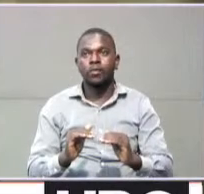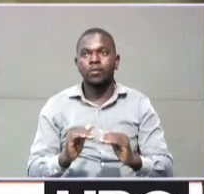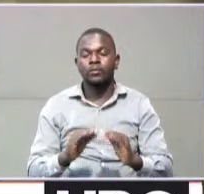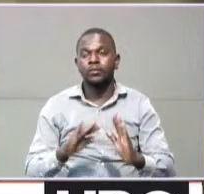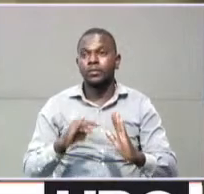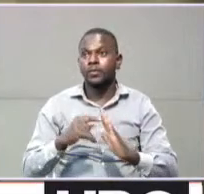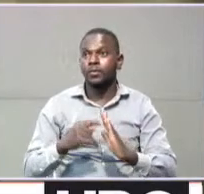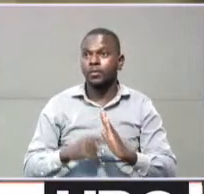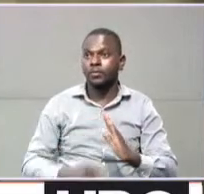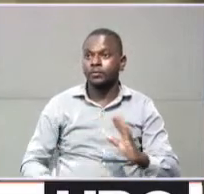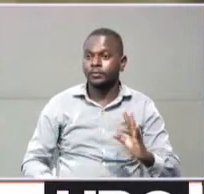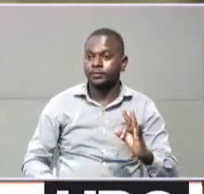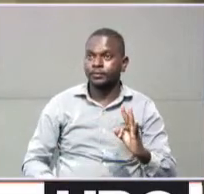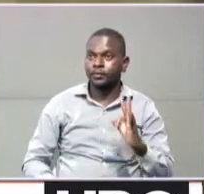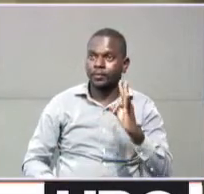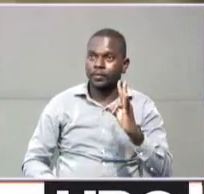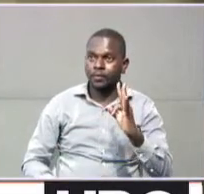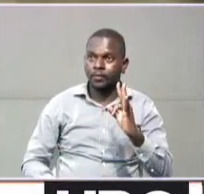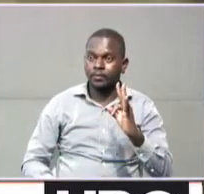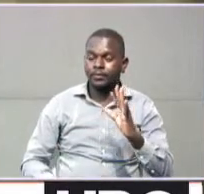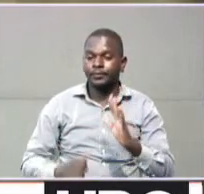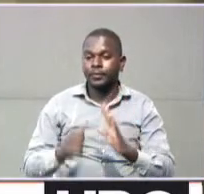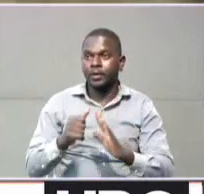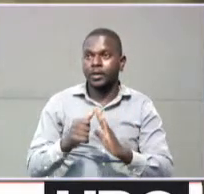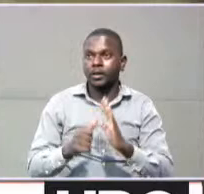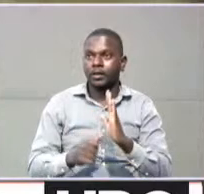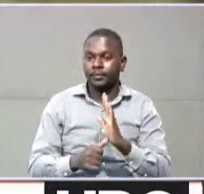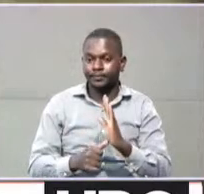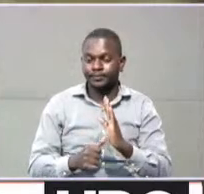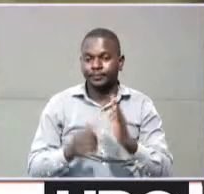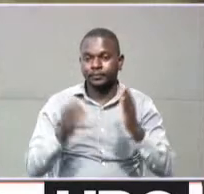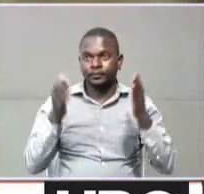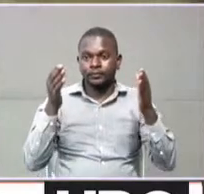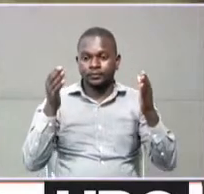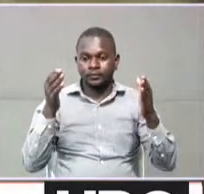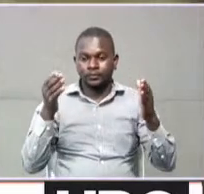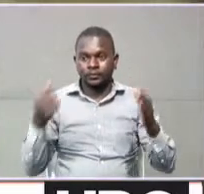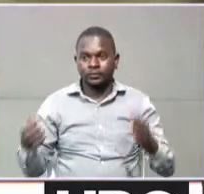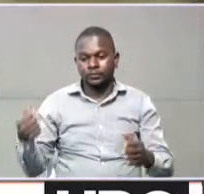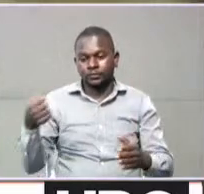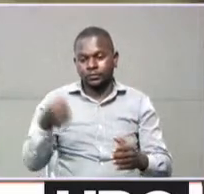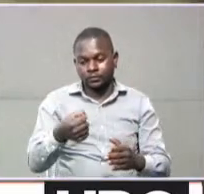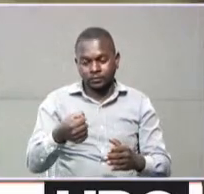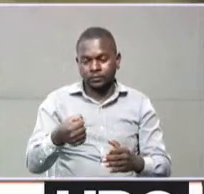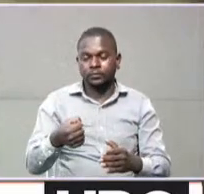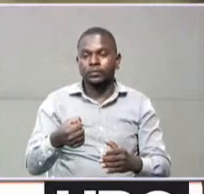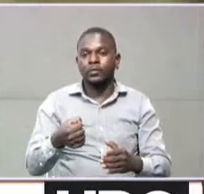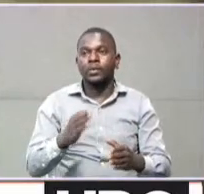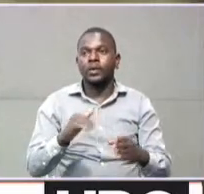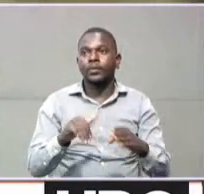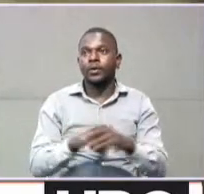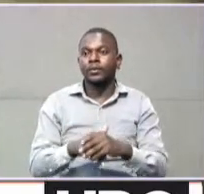item number three on the other paper designation of members to committees